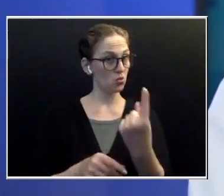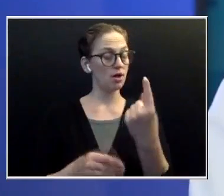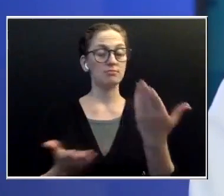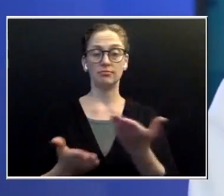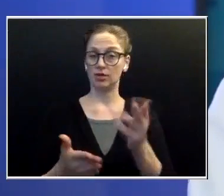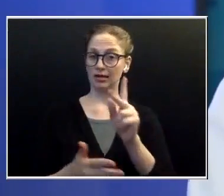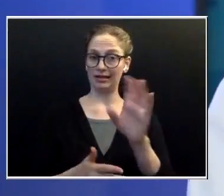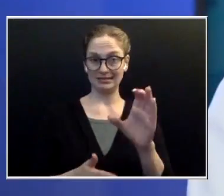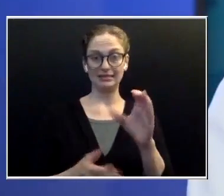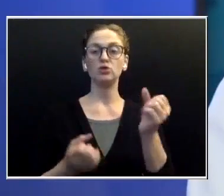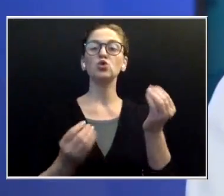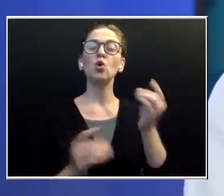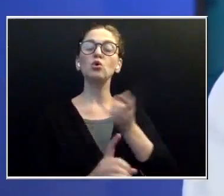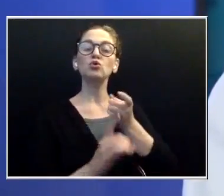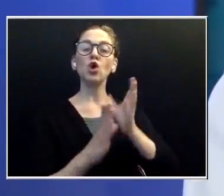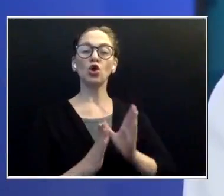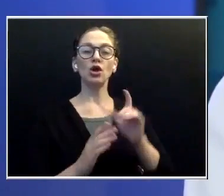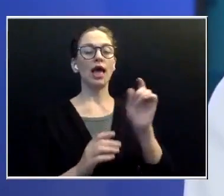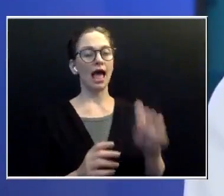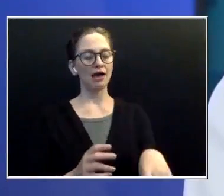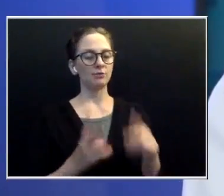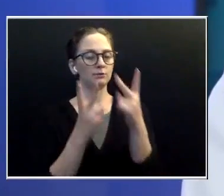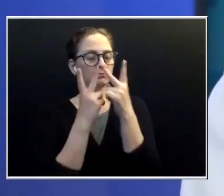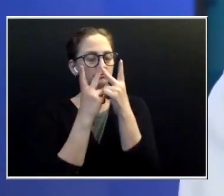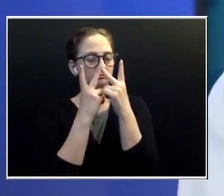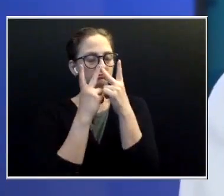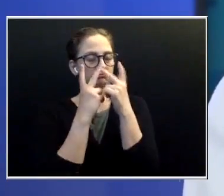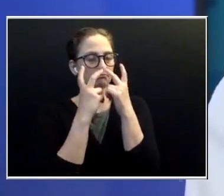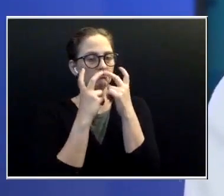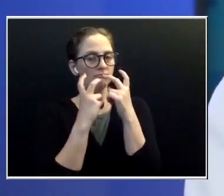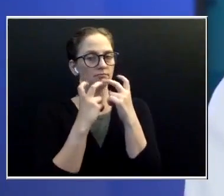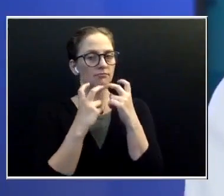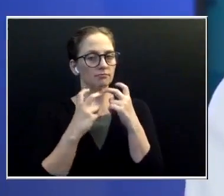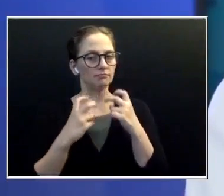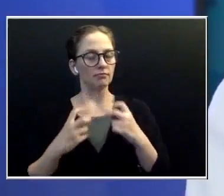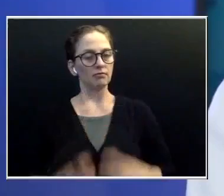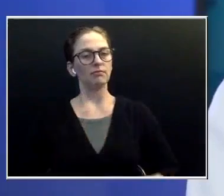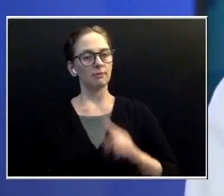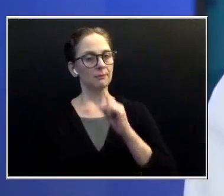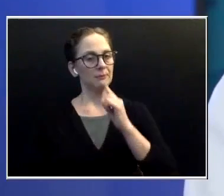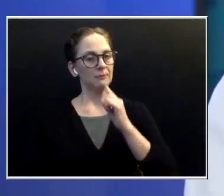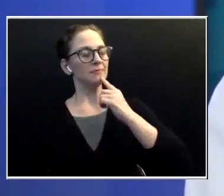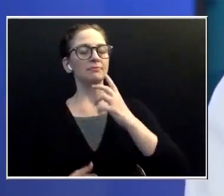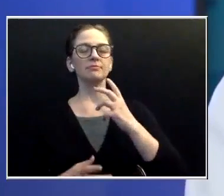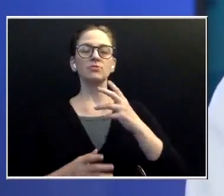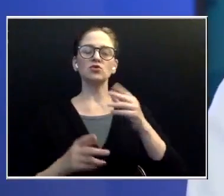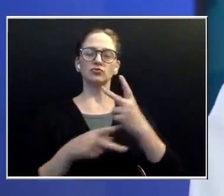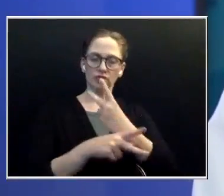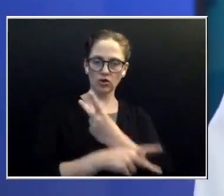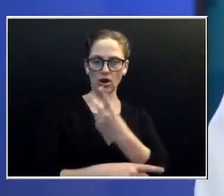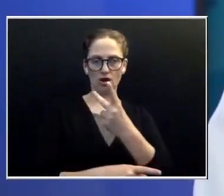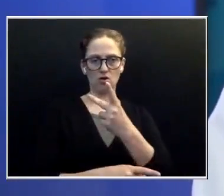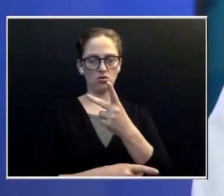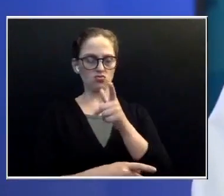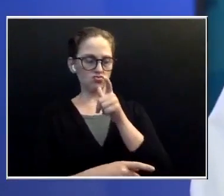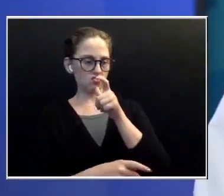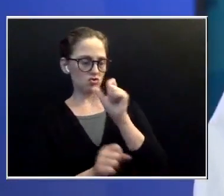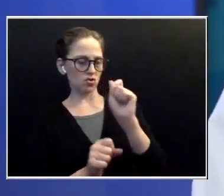and careful examination to pinpoint which candidate can be chosen for